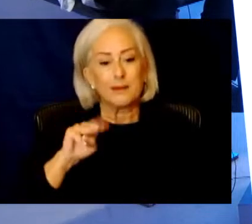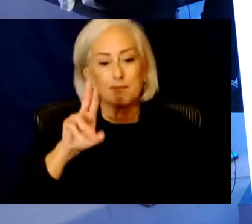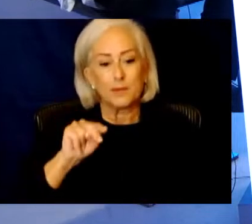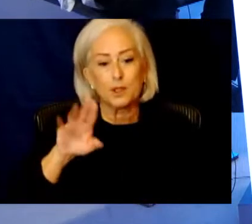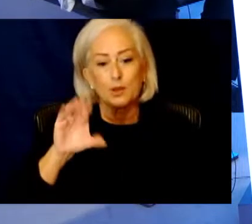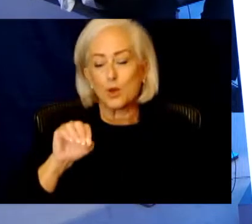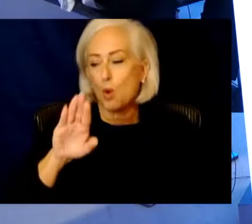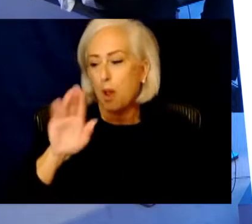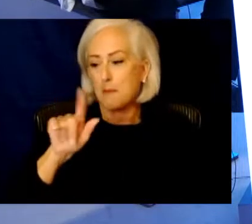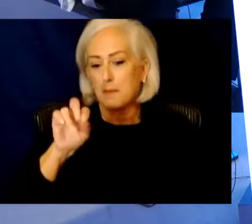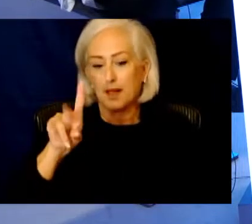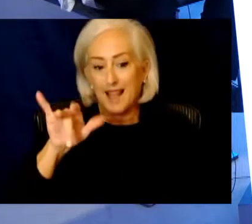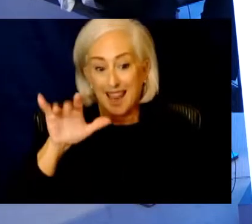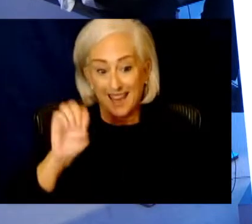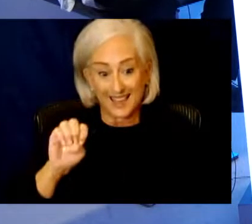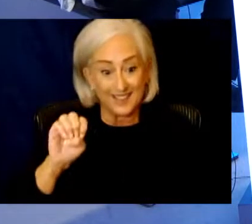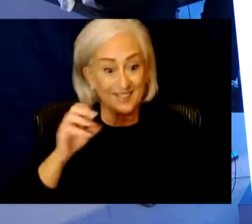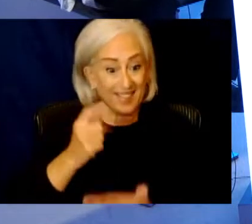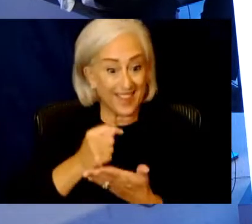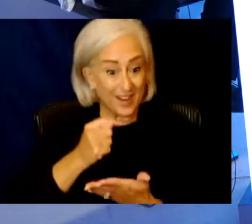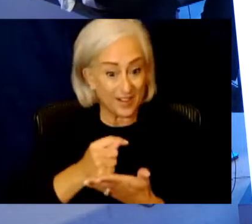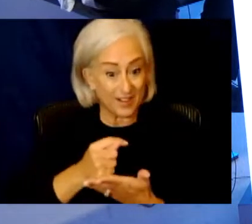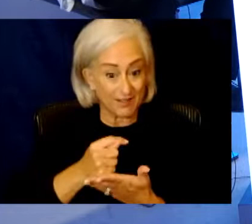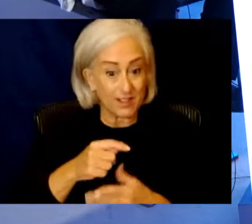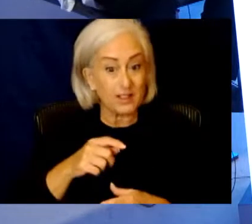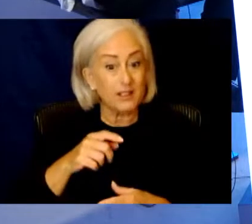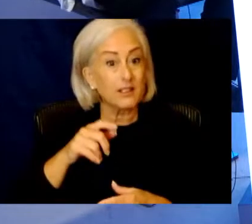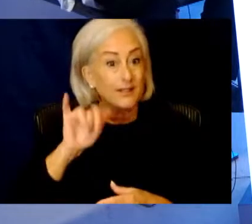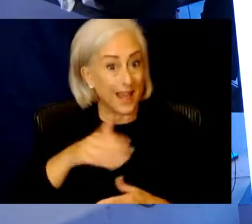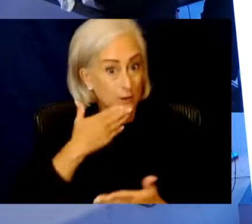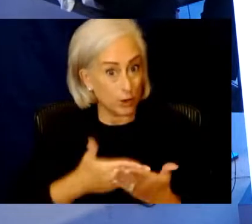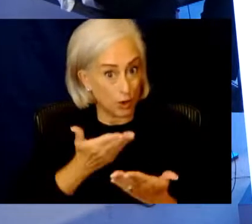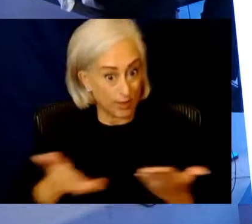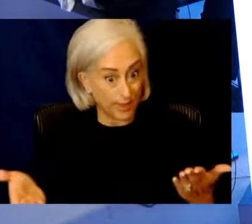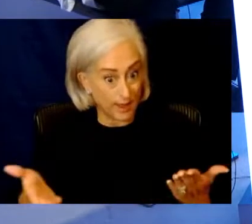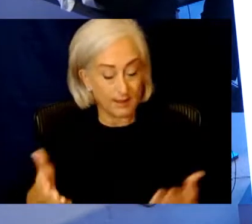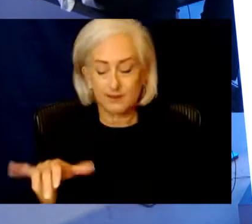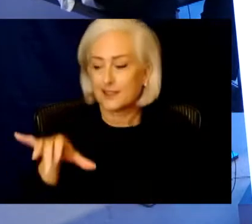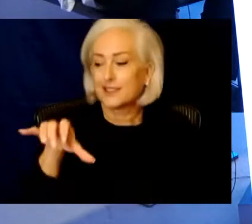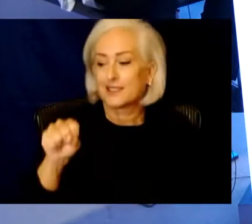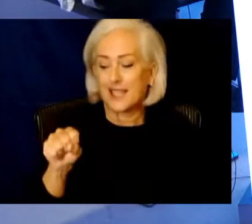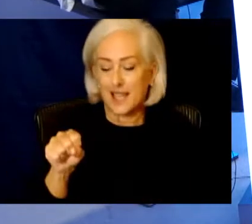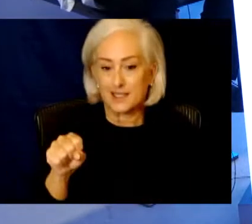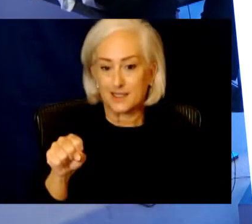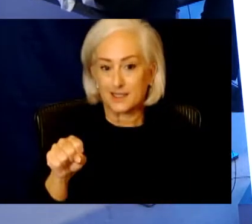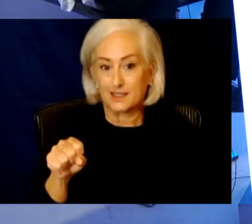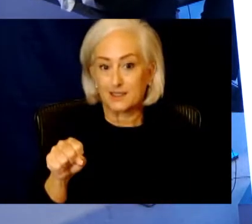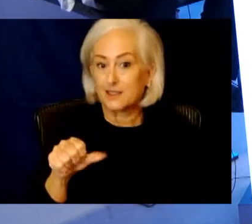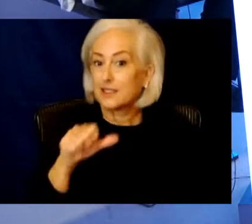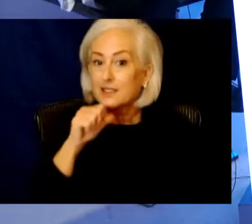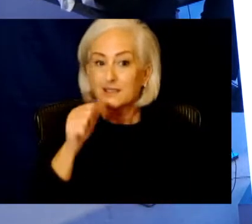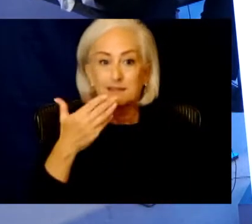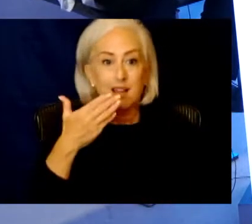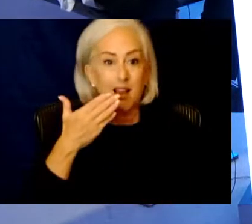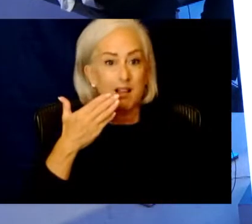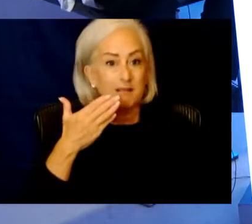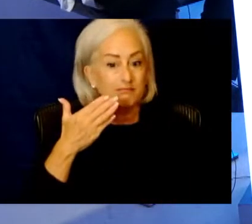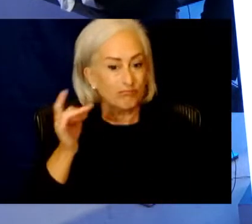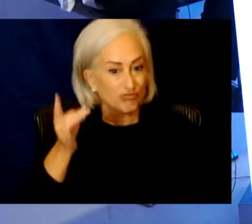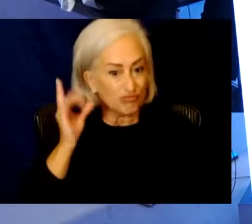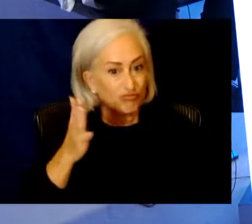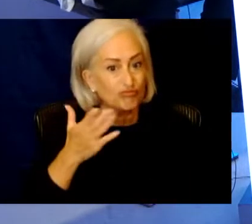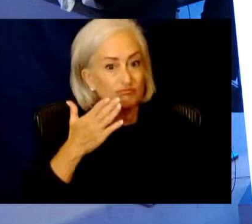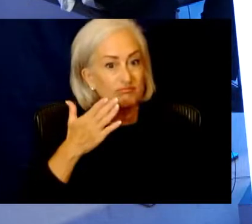morning. Immunotherapy, that's actually a really good thing. It is, it is. And people don't get it quite as ill. Yes. And they feel better, and the drugs seem to